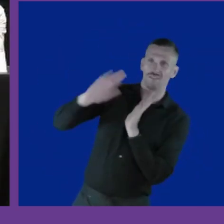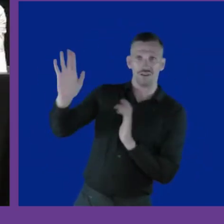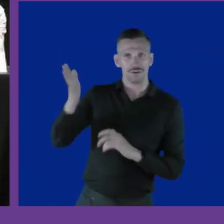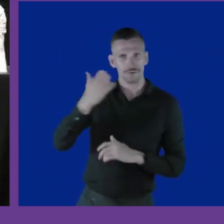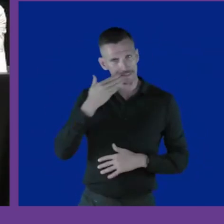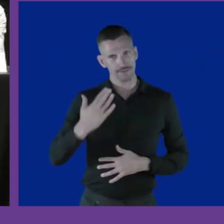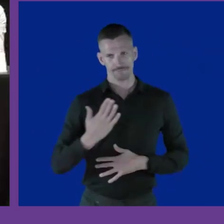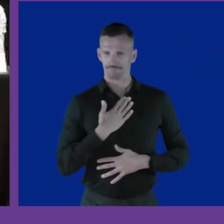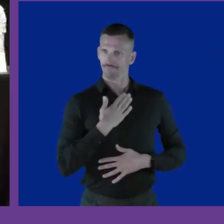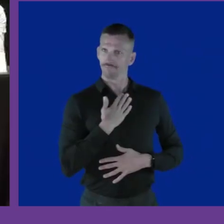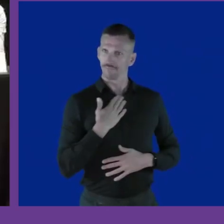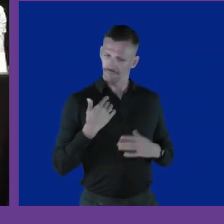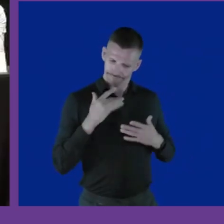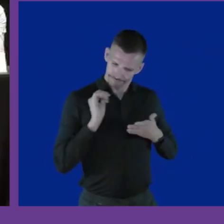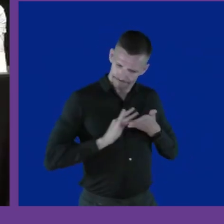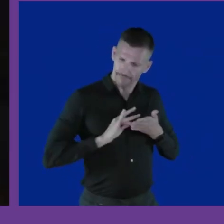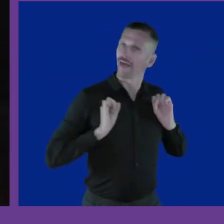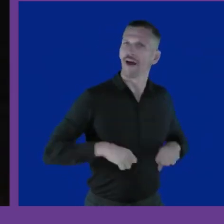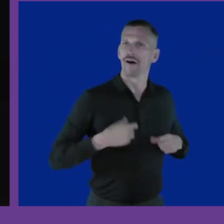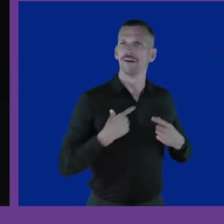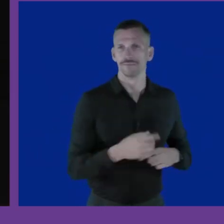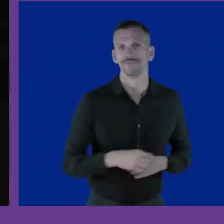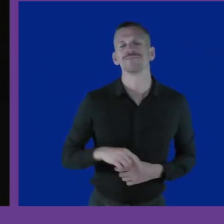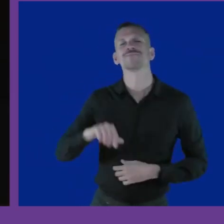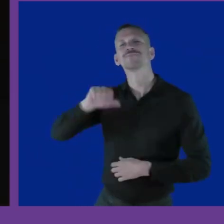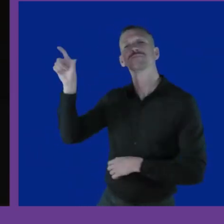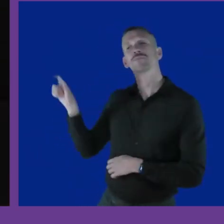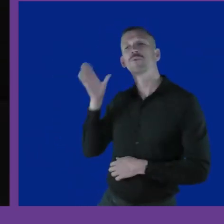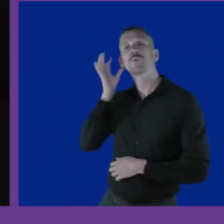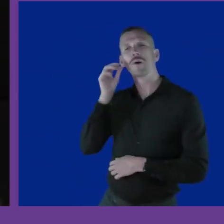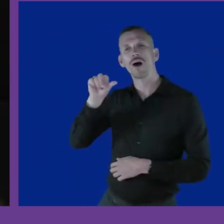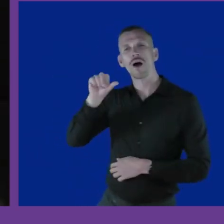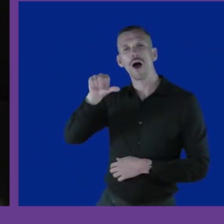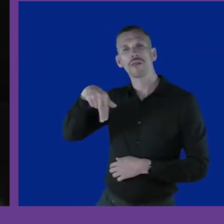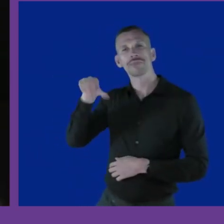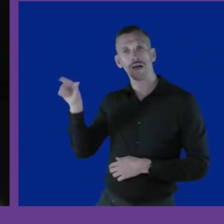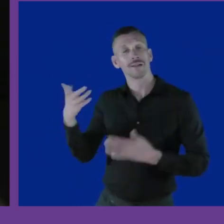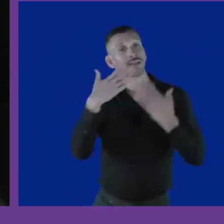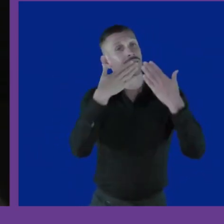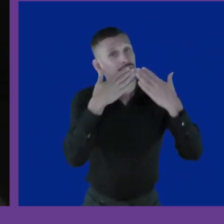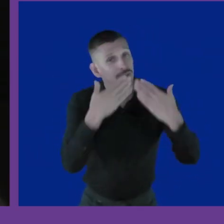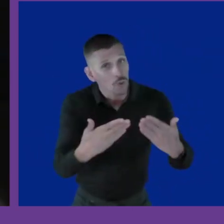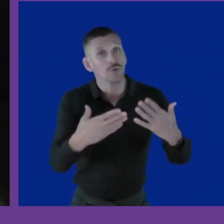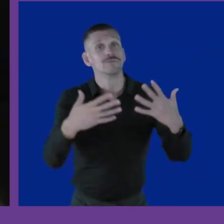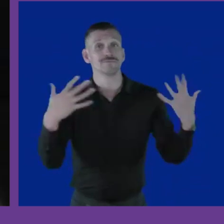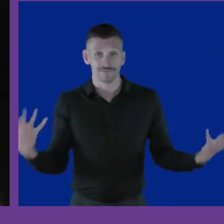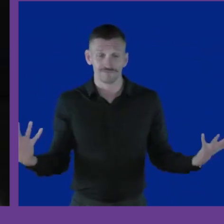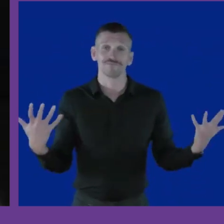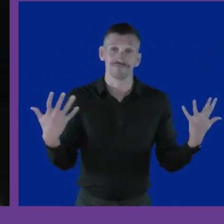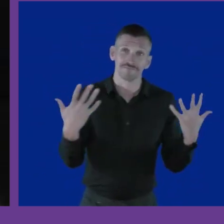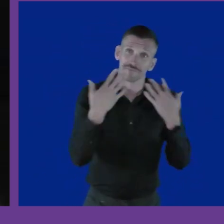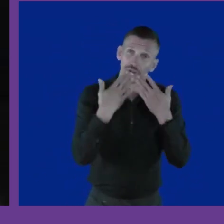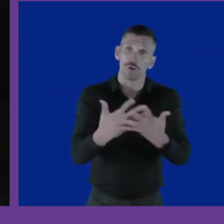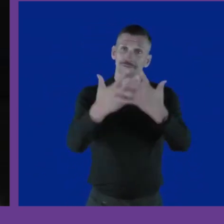Okay, thank you very much for these insights. We will conclude now. I would give really